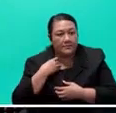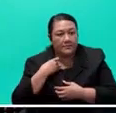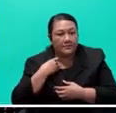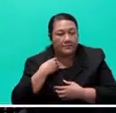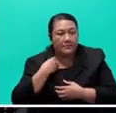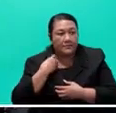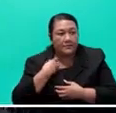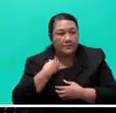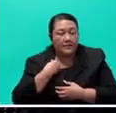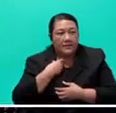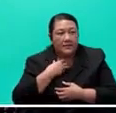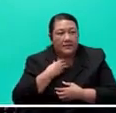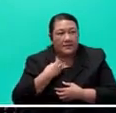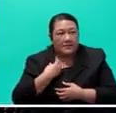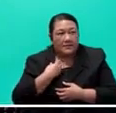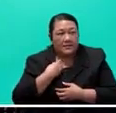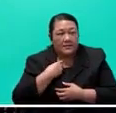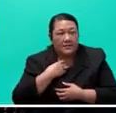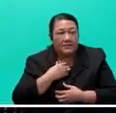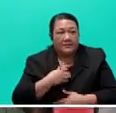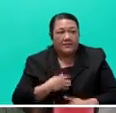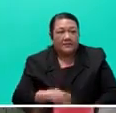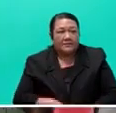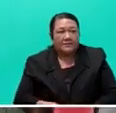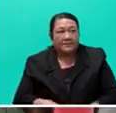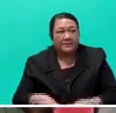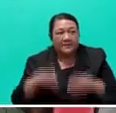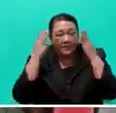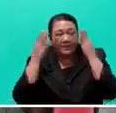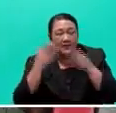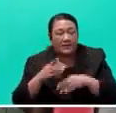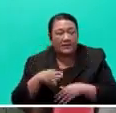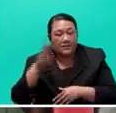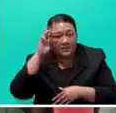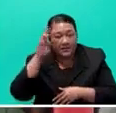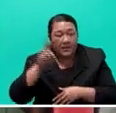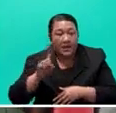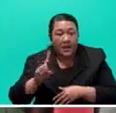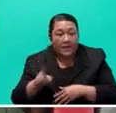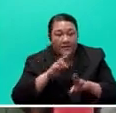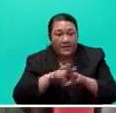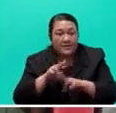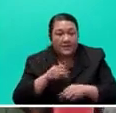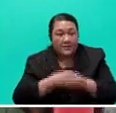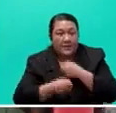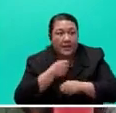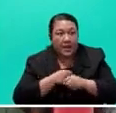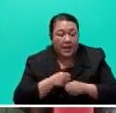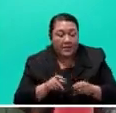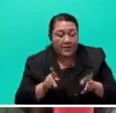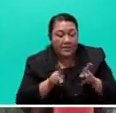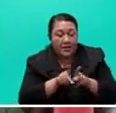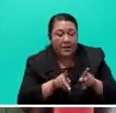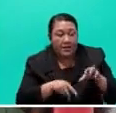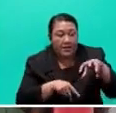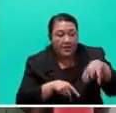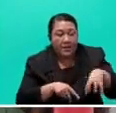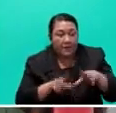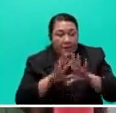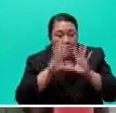Mr. Speaker, sir, Fiji became a party to the Convention concerning the protection of world, cultural